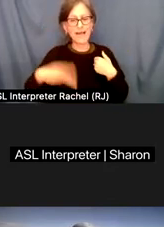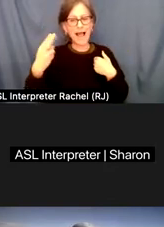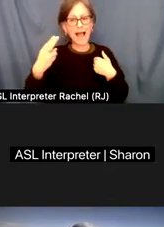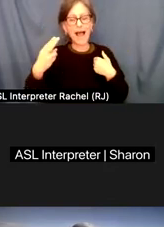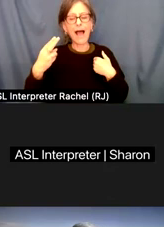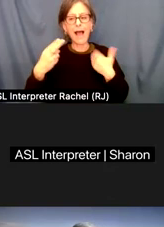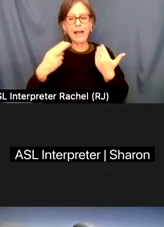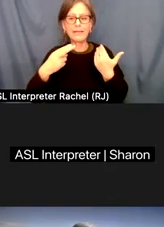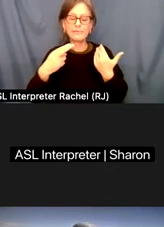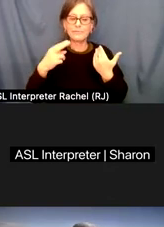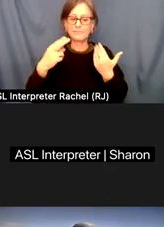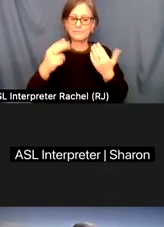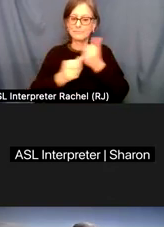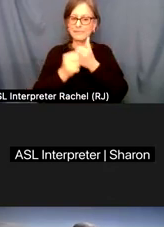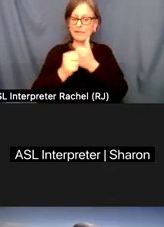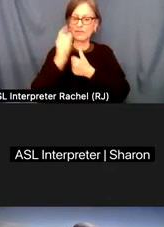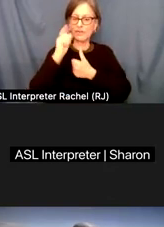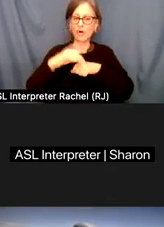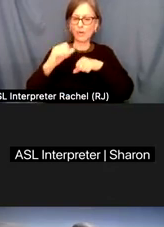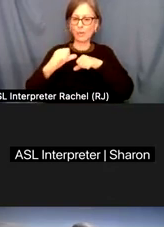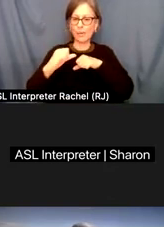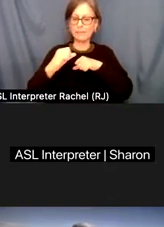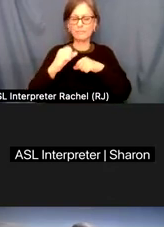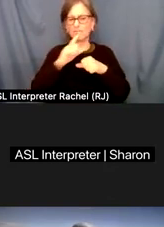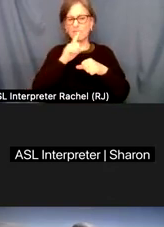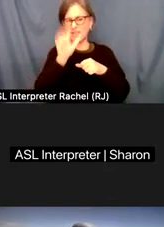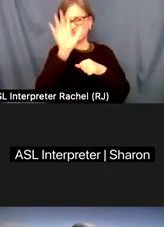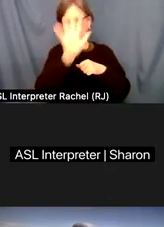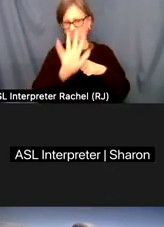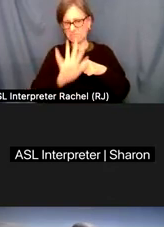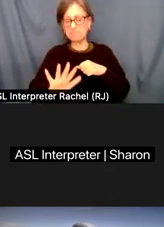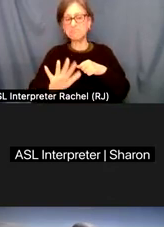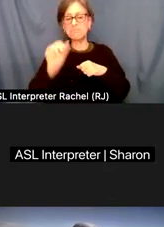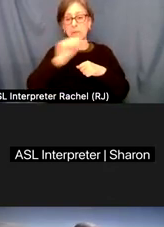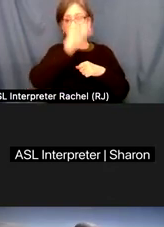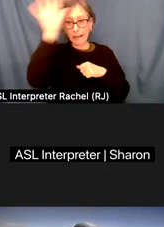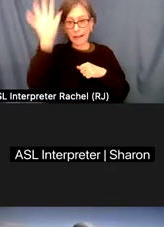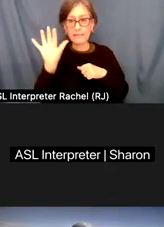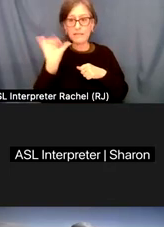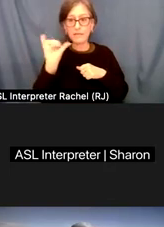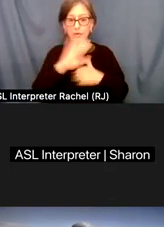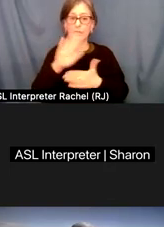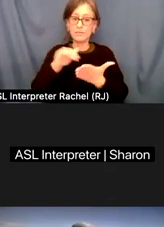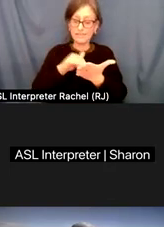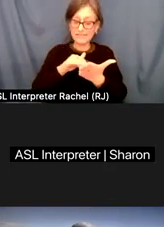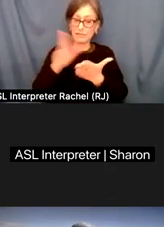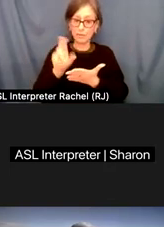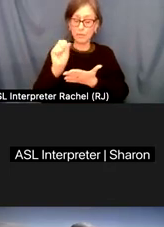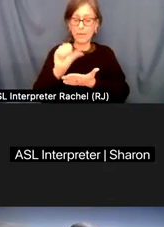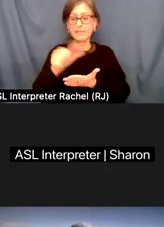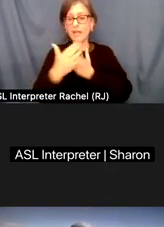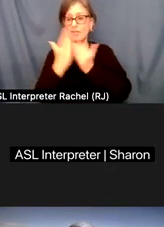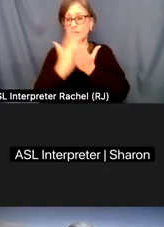hazard. You can see California and the entire West Coast, but also Alaska, the central US, and other parts of the country. And you can